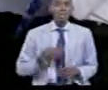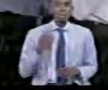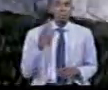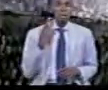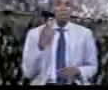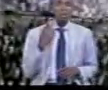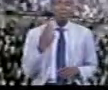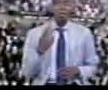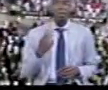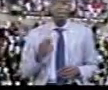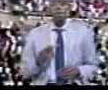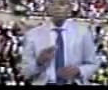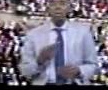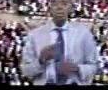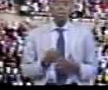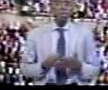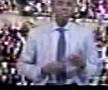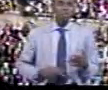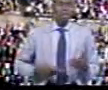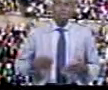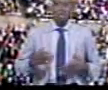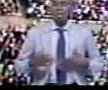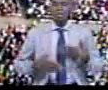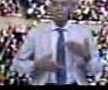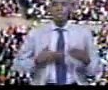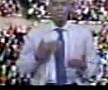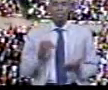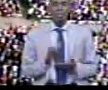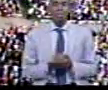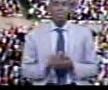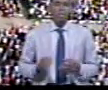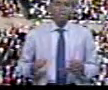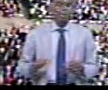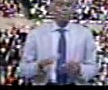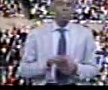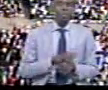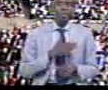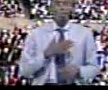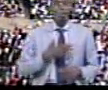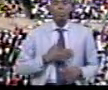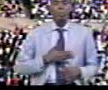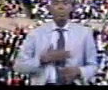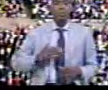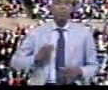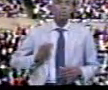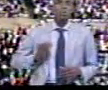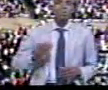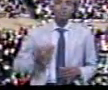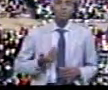oh, that joy that filled my soul. Oh,